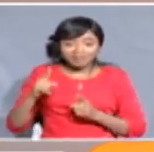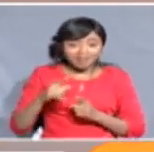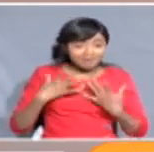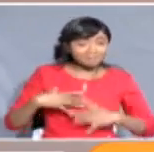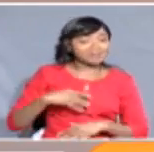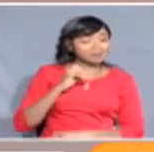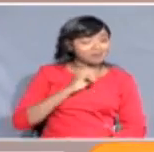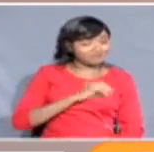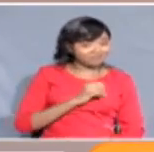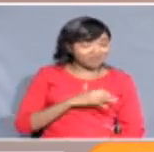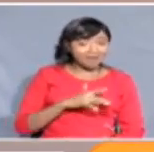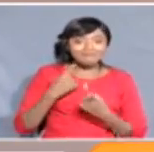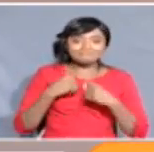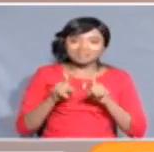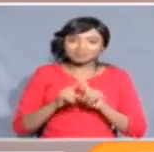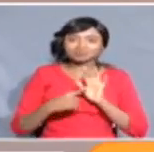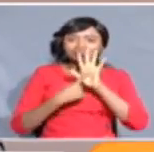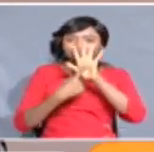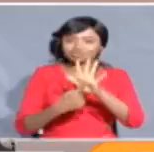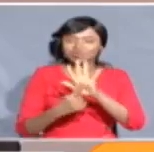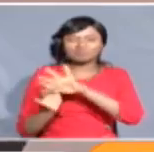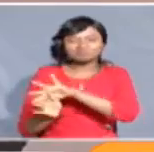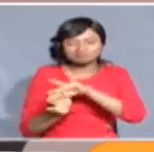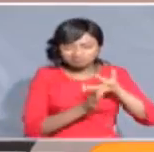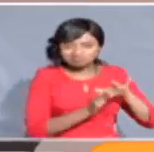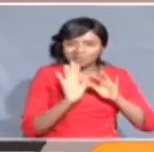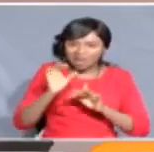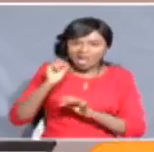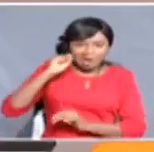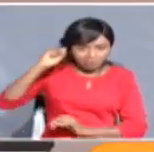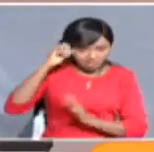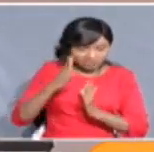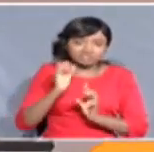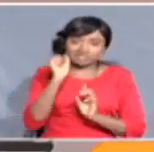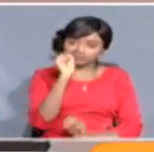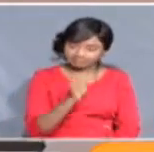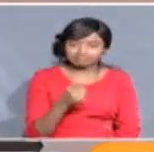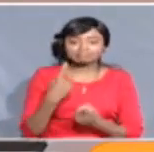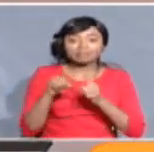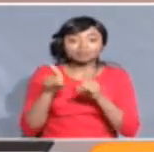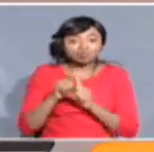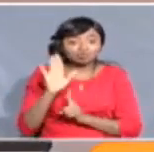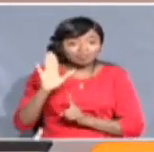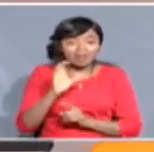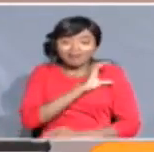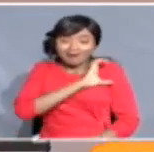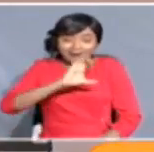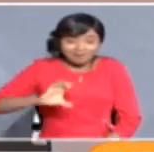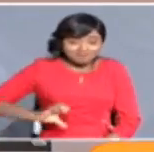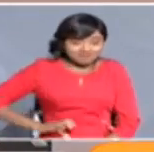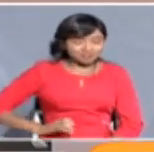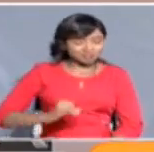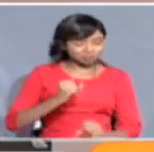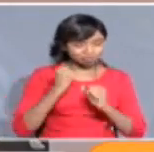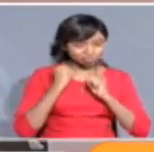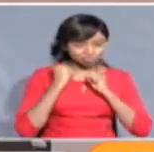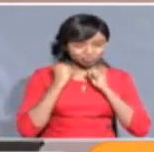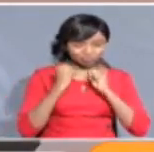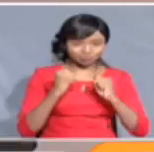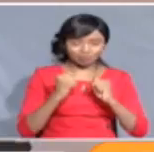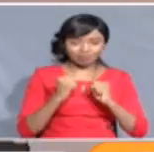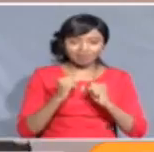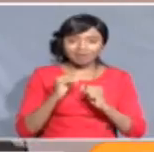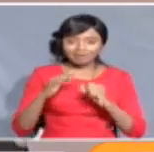but also revered. Away from politics, the popular politician is a staunch Christian who, when not politicking,